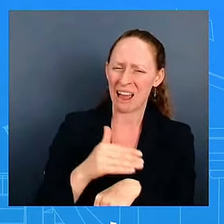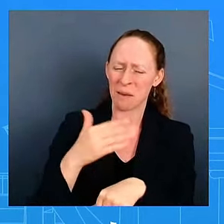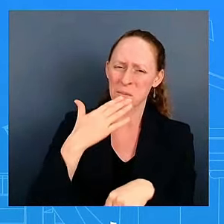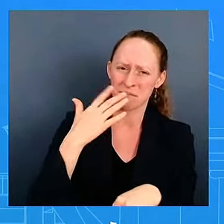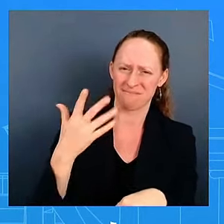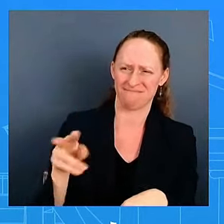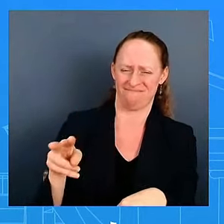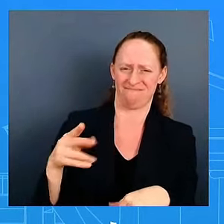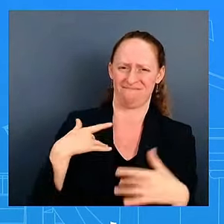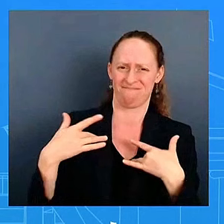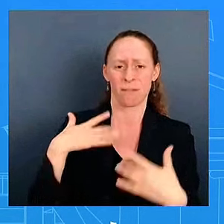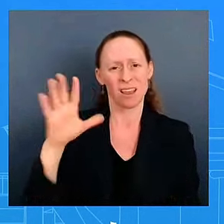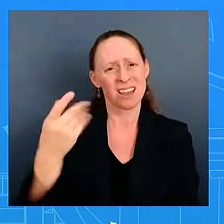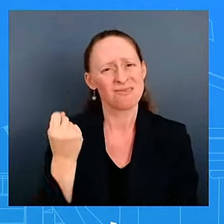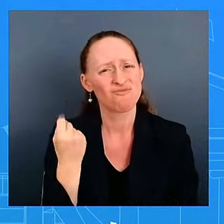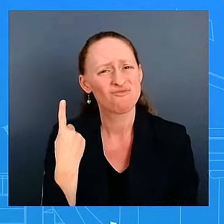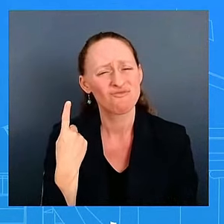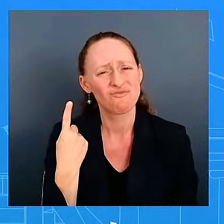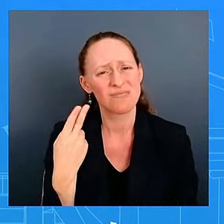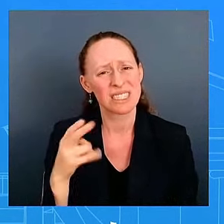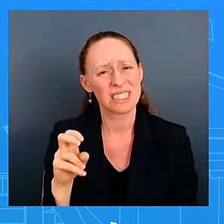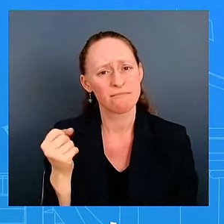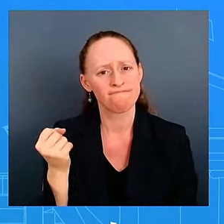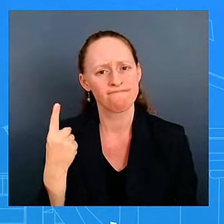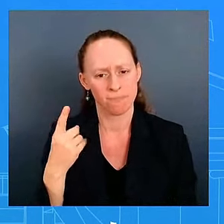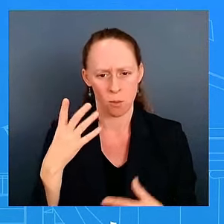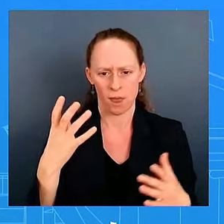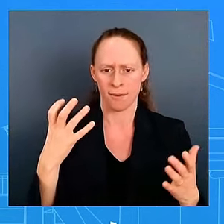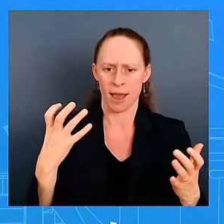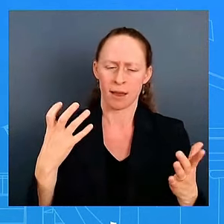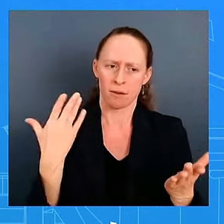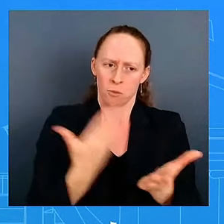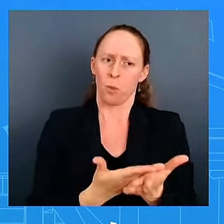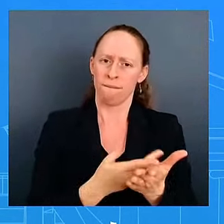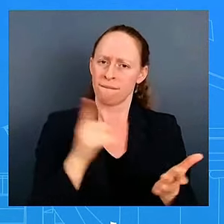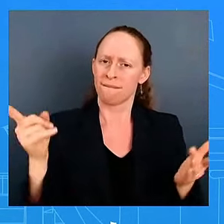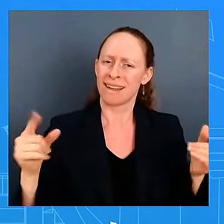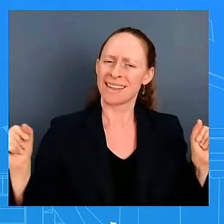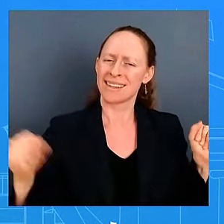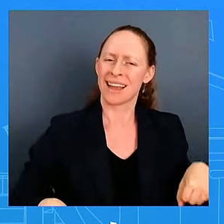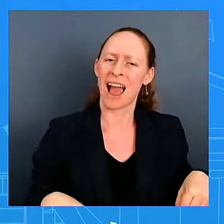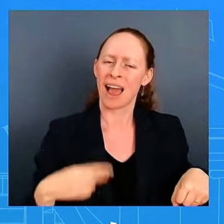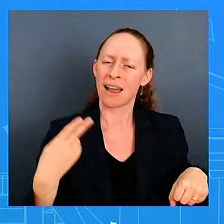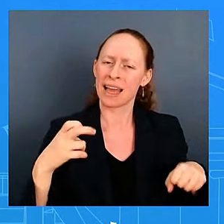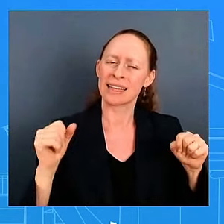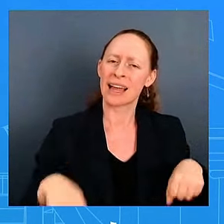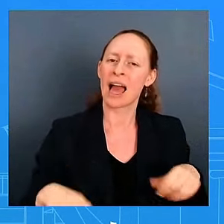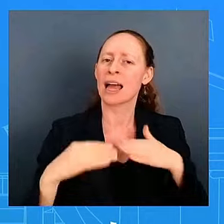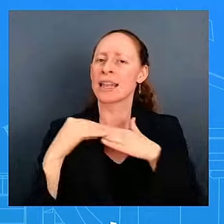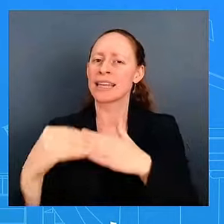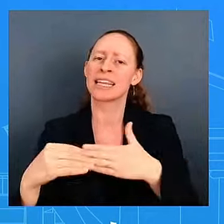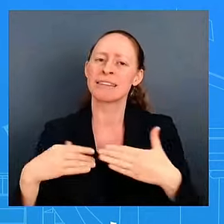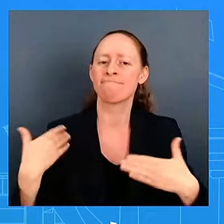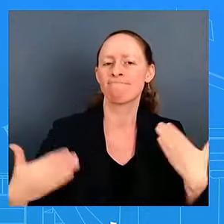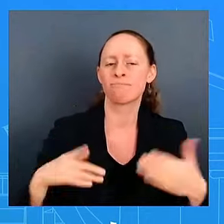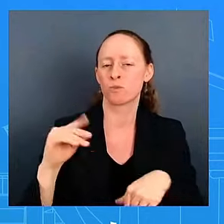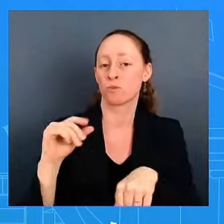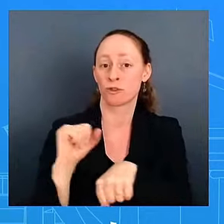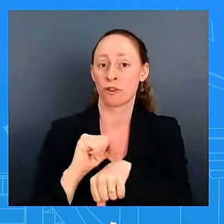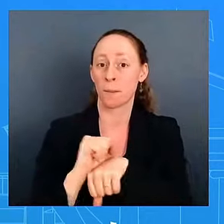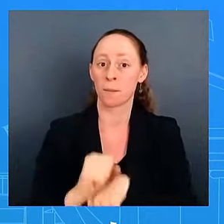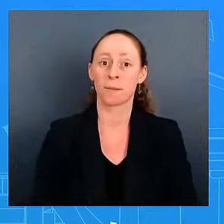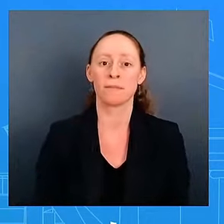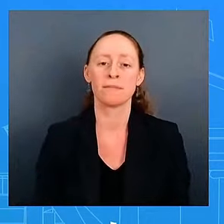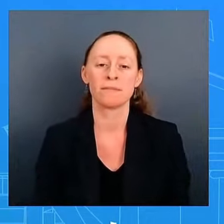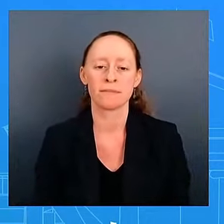and continue to prove to all of you that, you know, he can continue to do the work and the job. And does he feel that outreach is working to ease